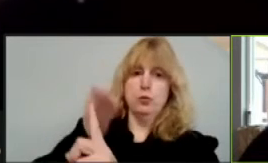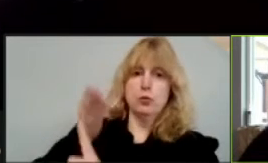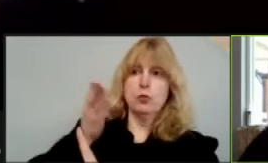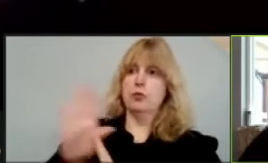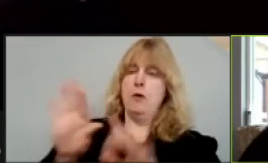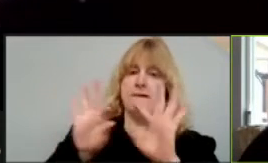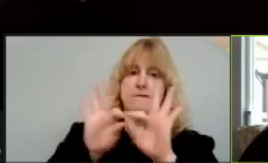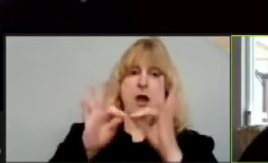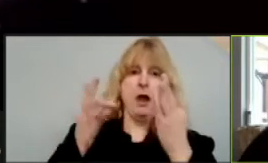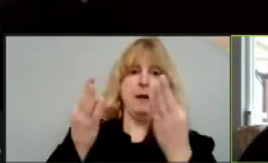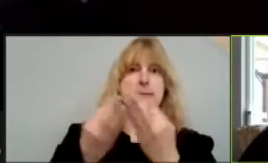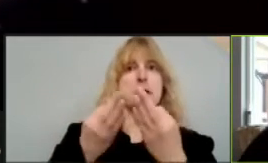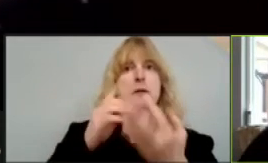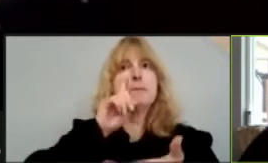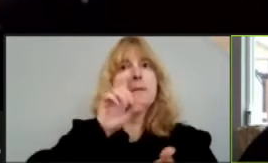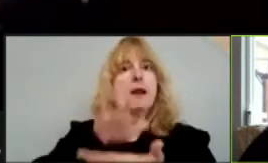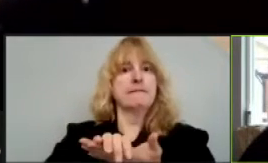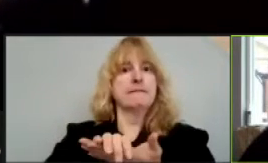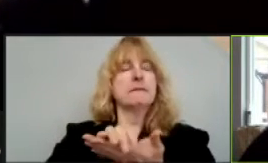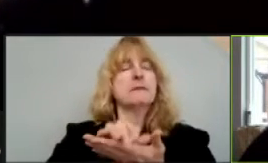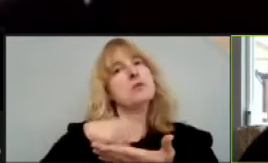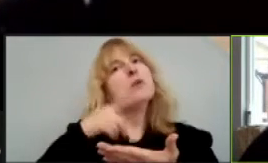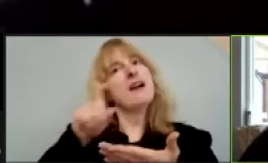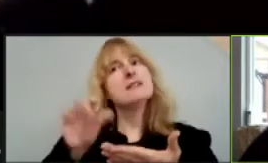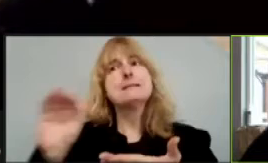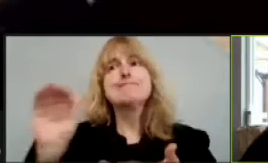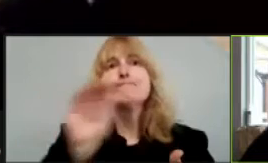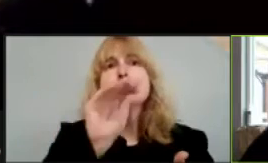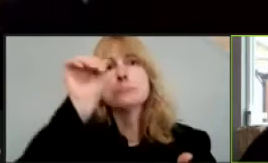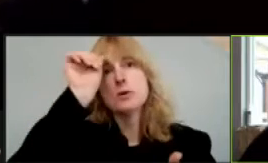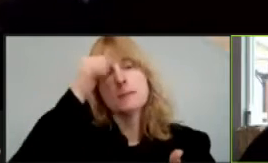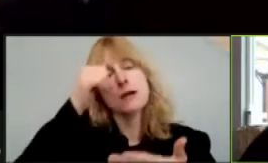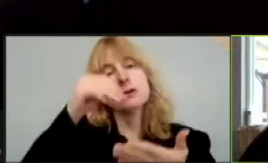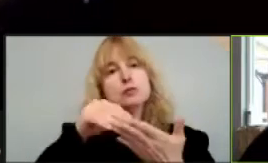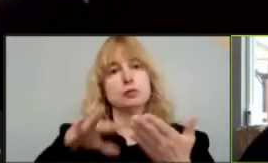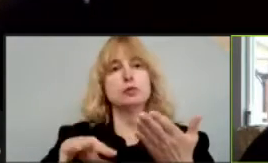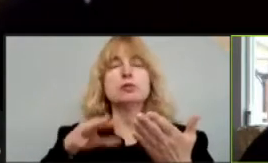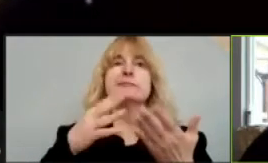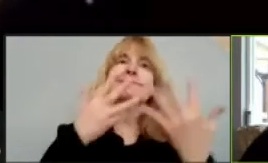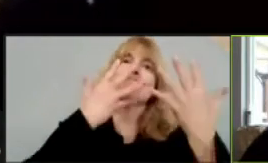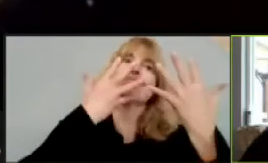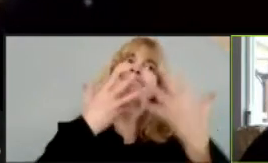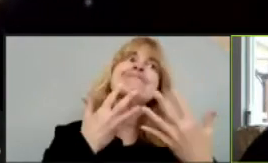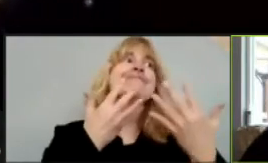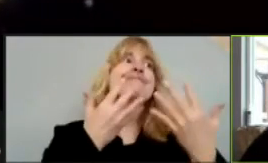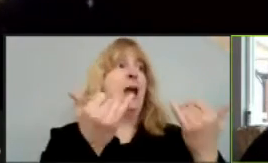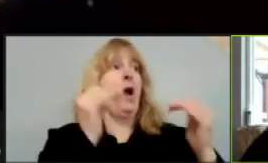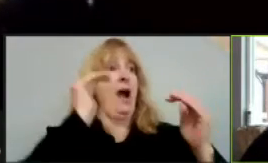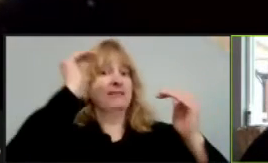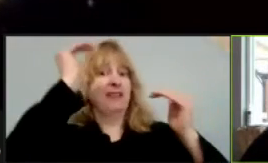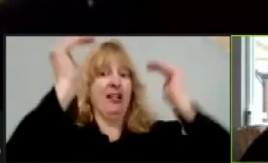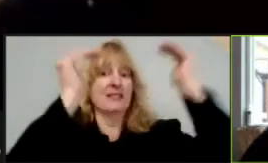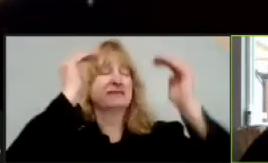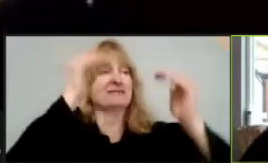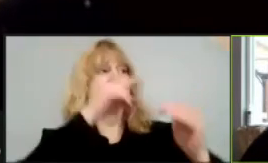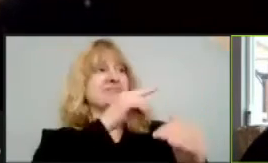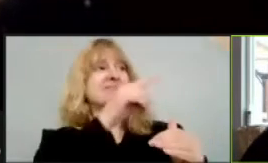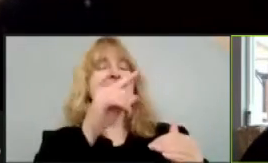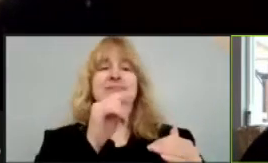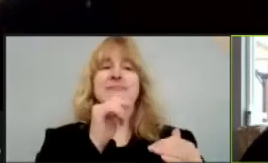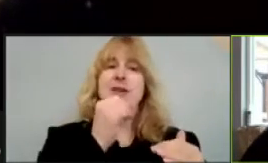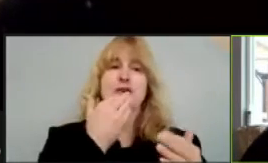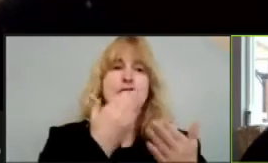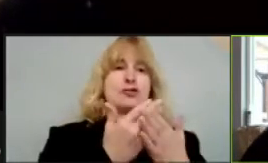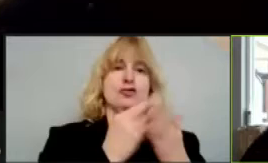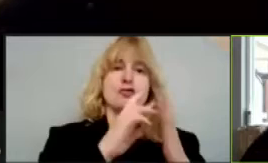believes. And I think that's something we have to remind students, right? Unfortunately, right now, there are adults who are not exhibiting or not being good role models